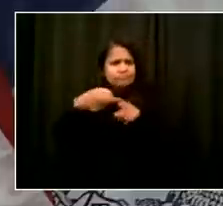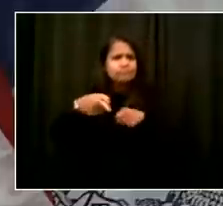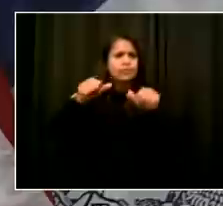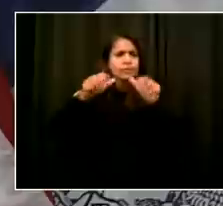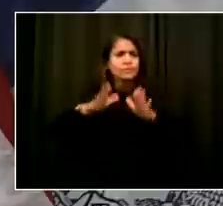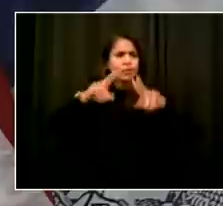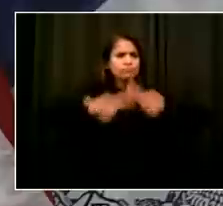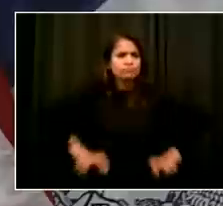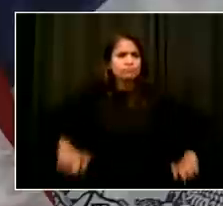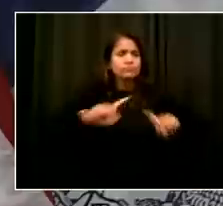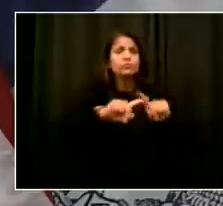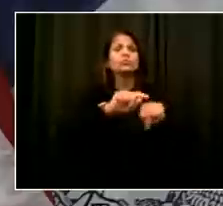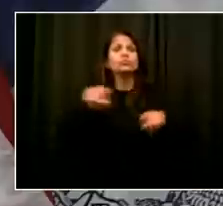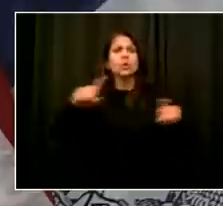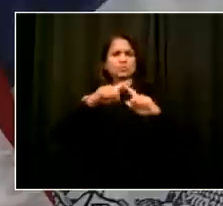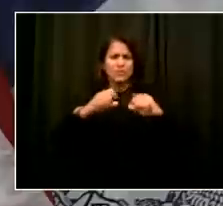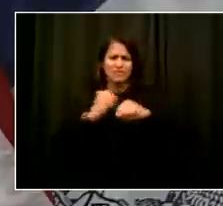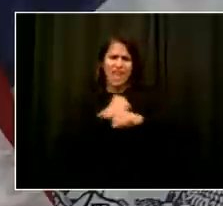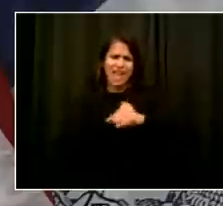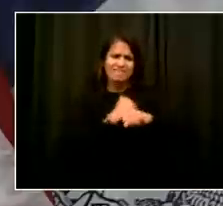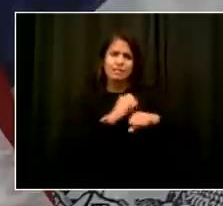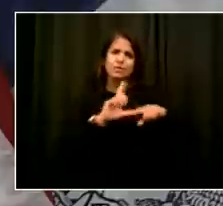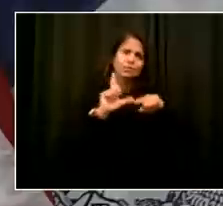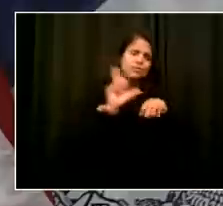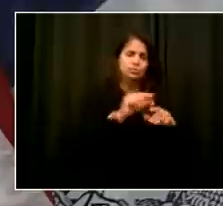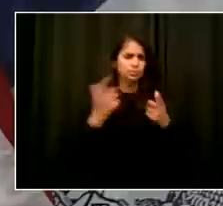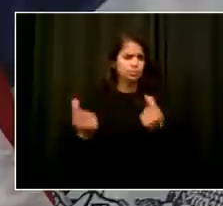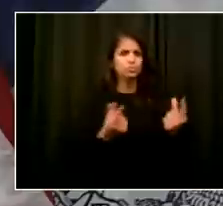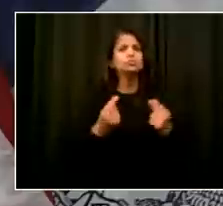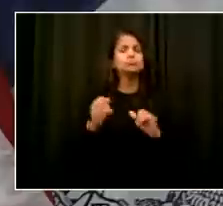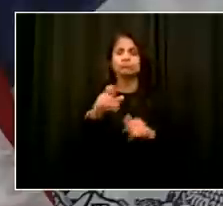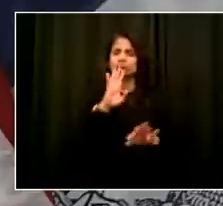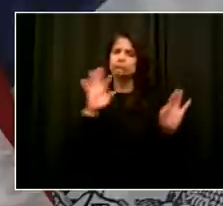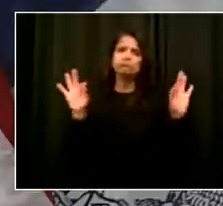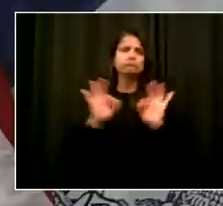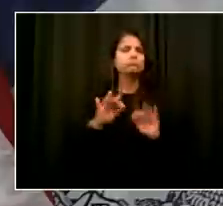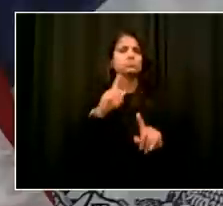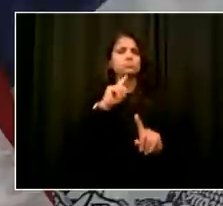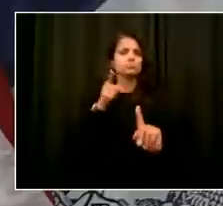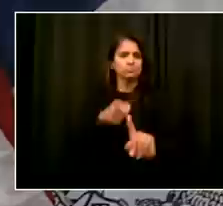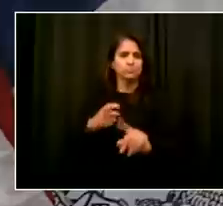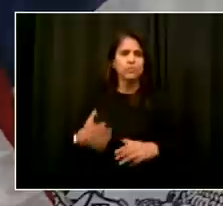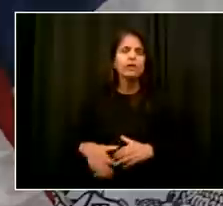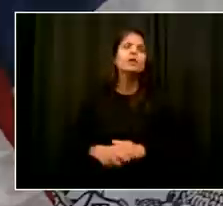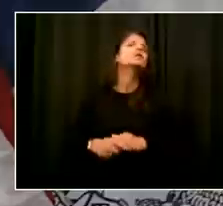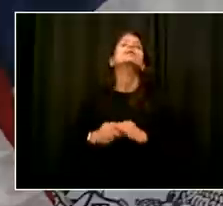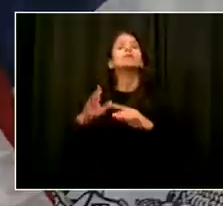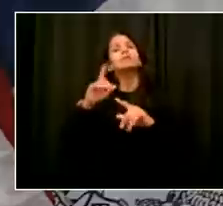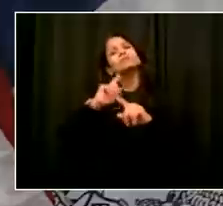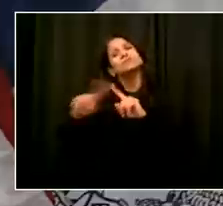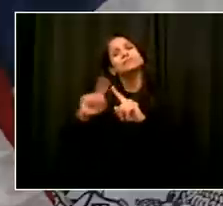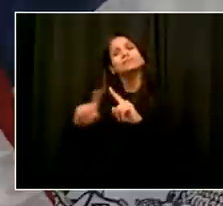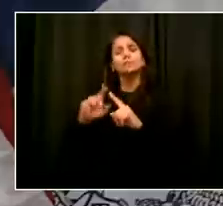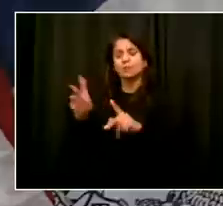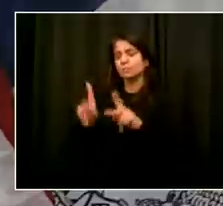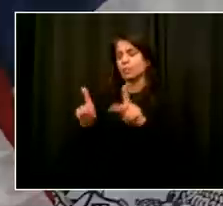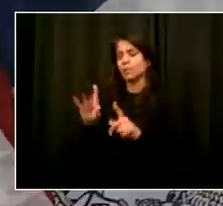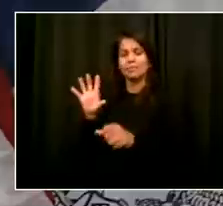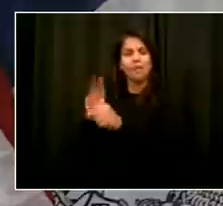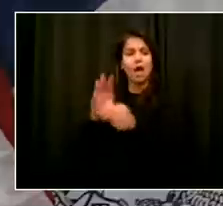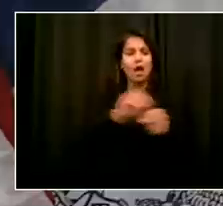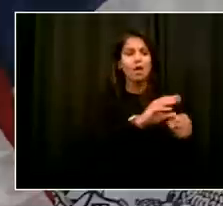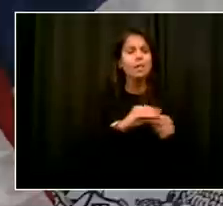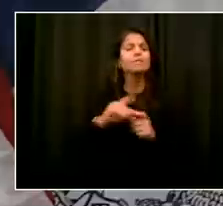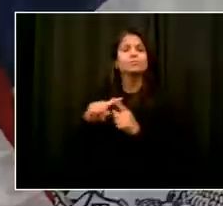of us, including the most learned medical professionals, we're all dealing in many ways with the great unknown when it comes to the coronavirus. Nonetheless,